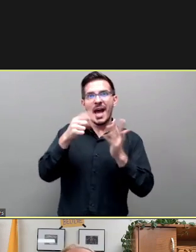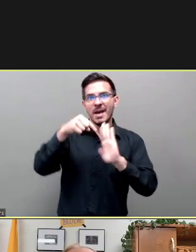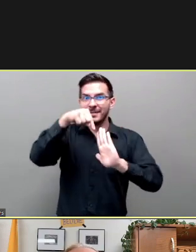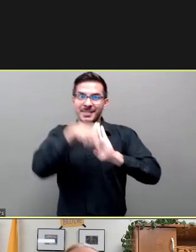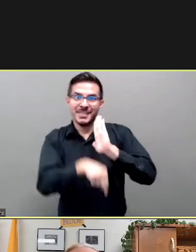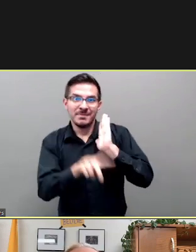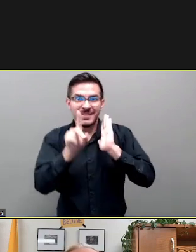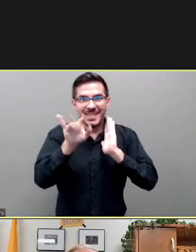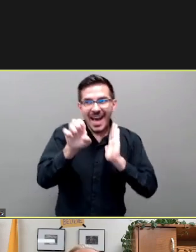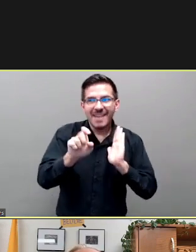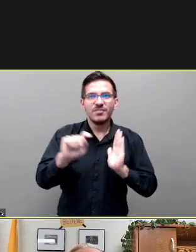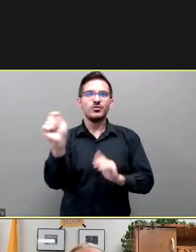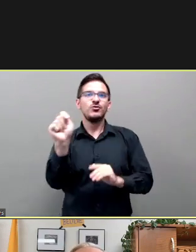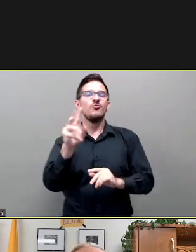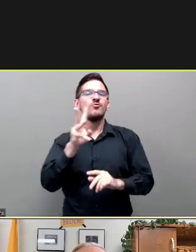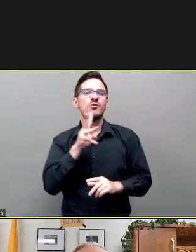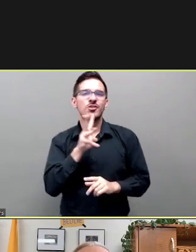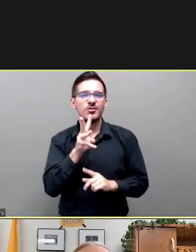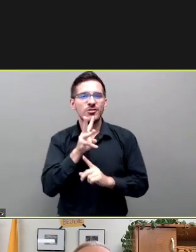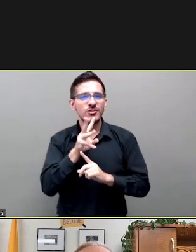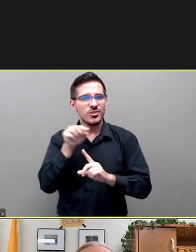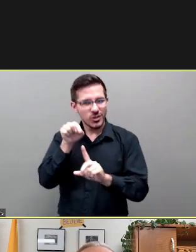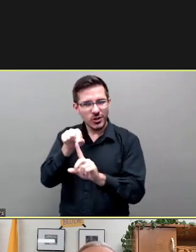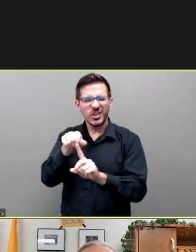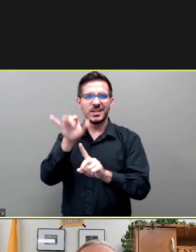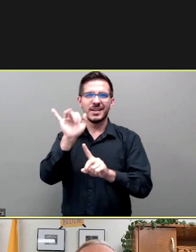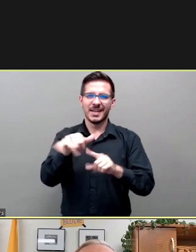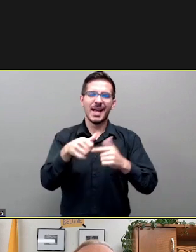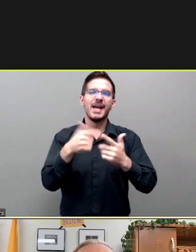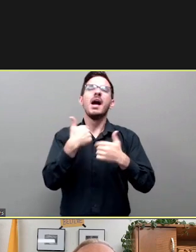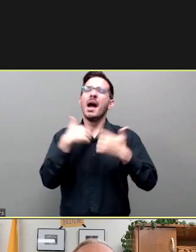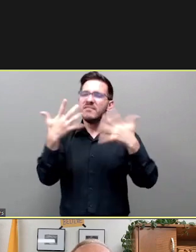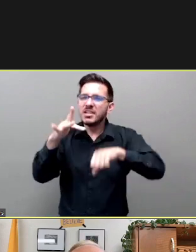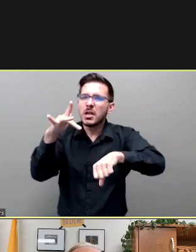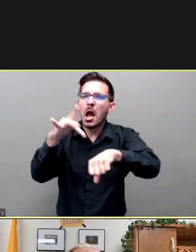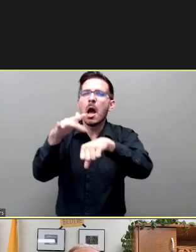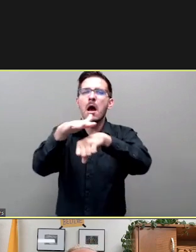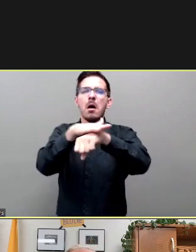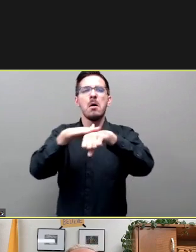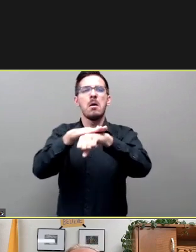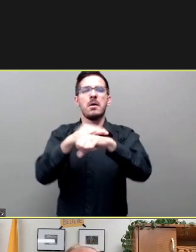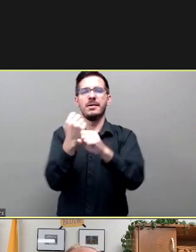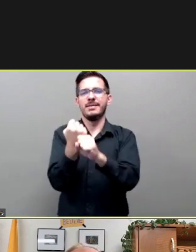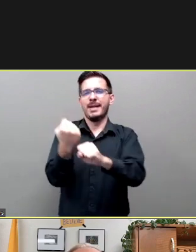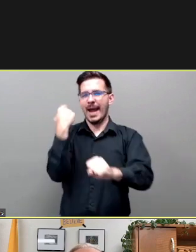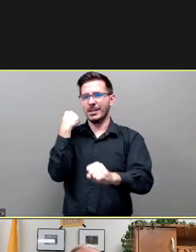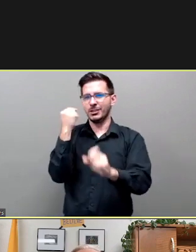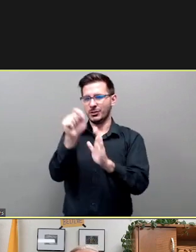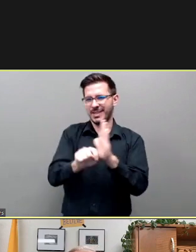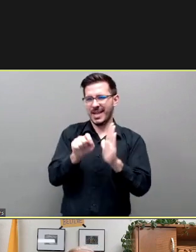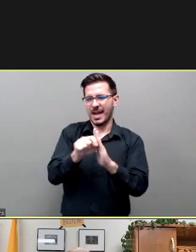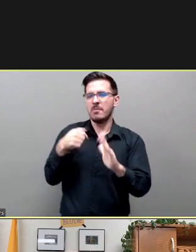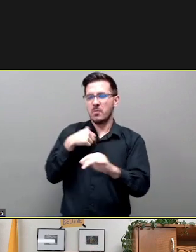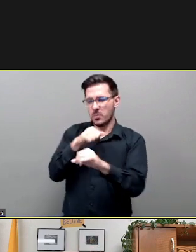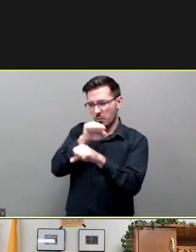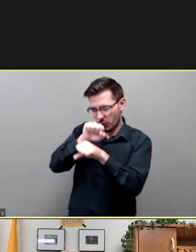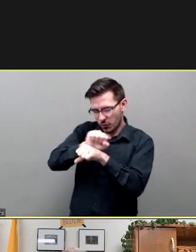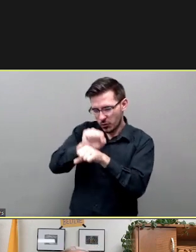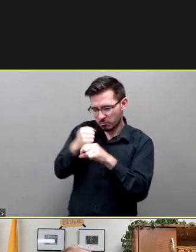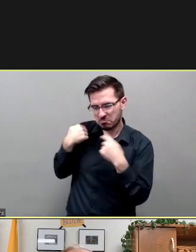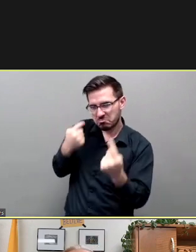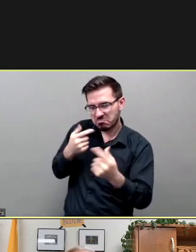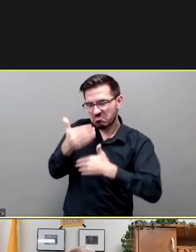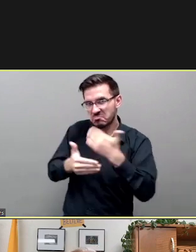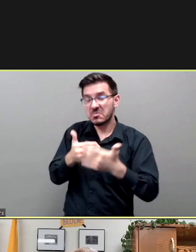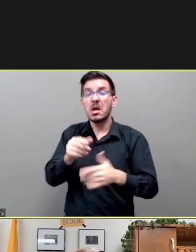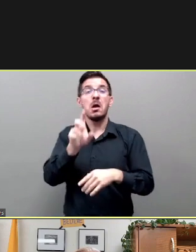wastewater monitoring. We've touched on this in the past. I think last year at this time, we were working on this, and we've come a long